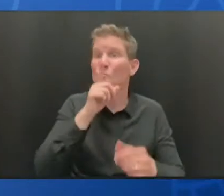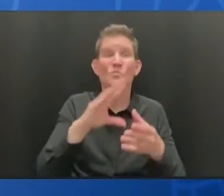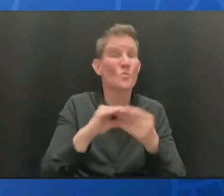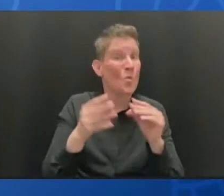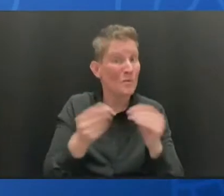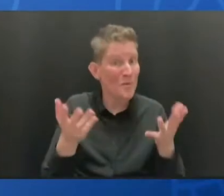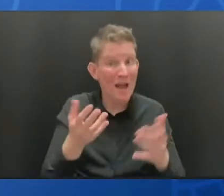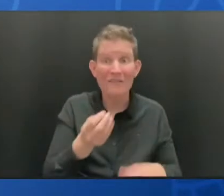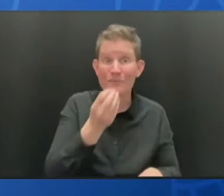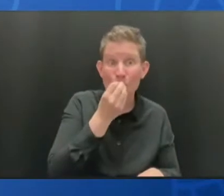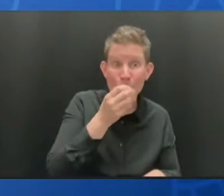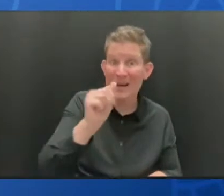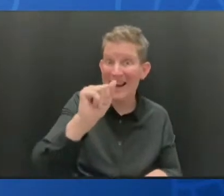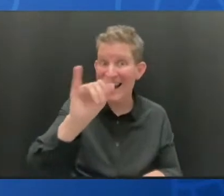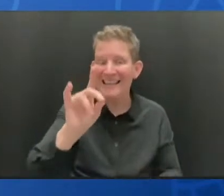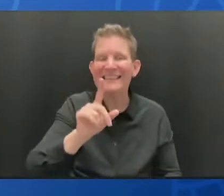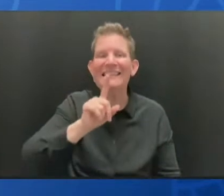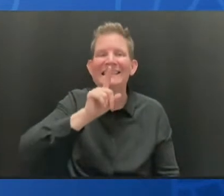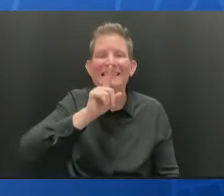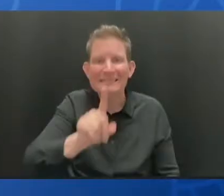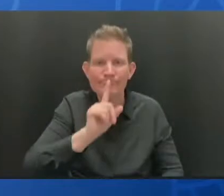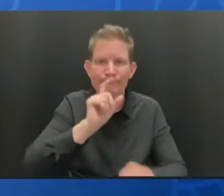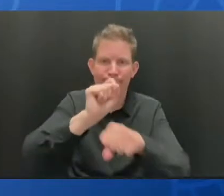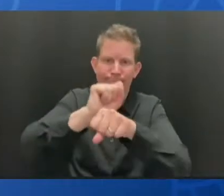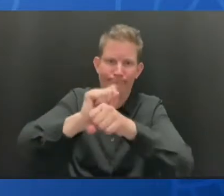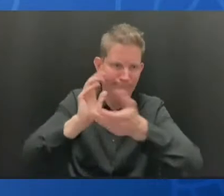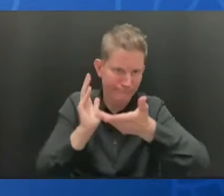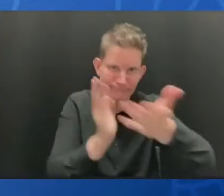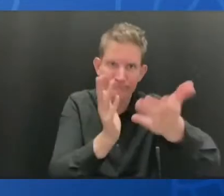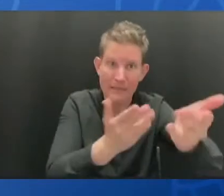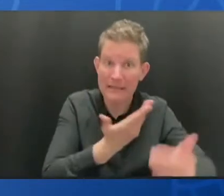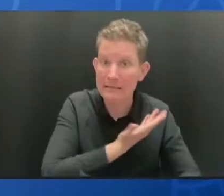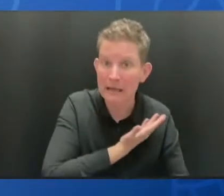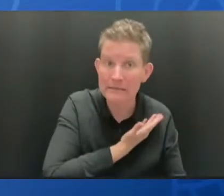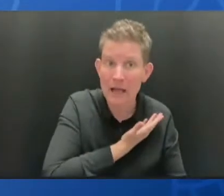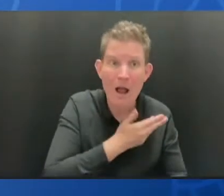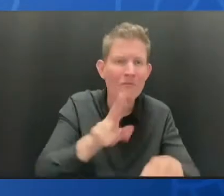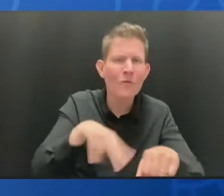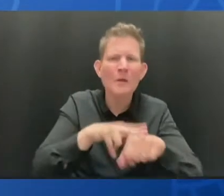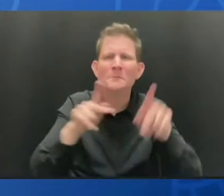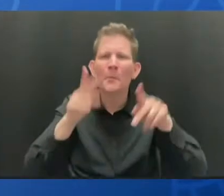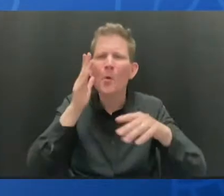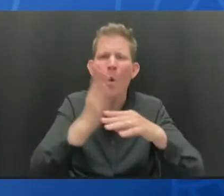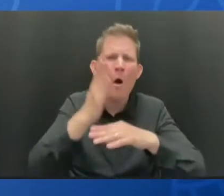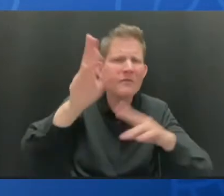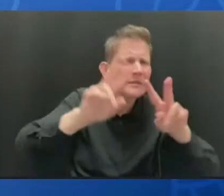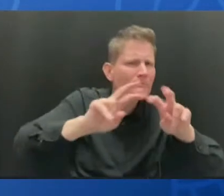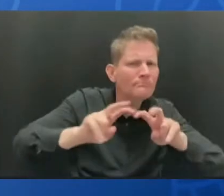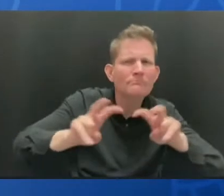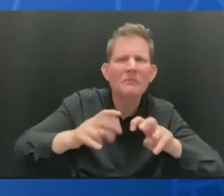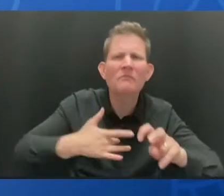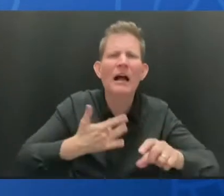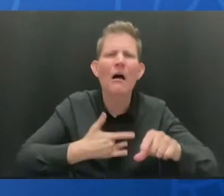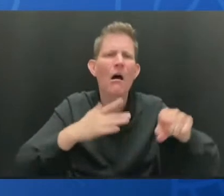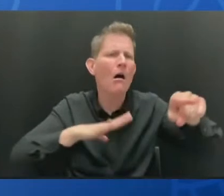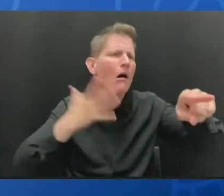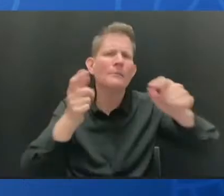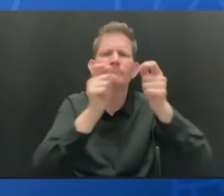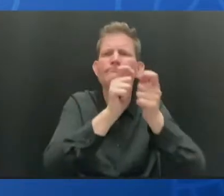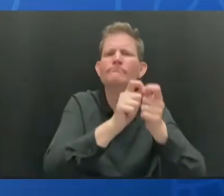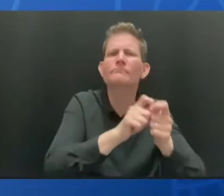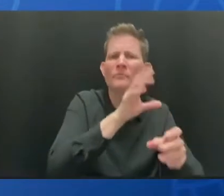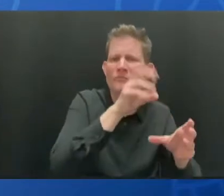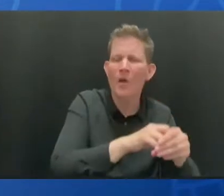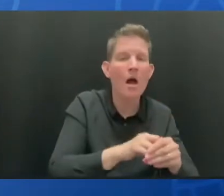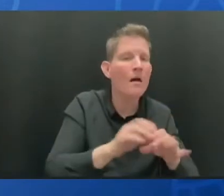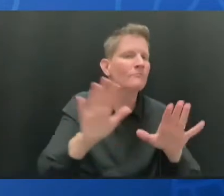people, of course, who will look at some of the details and not like it. But then I think it shows us the priorities of certain individuals when it comes